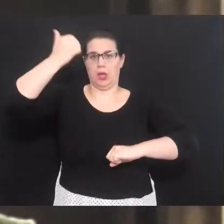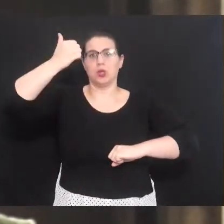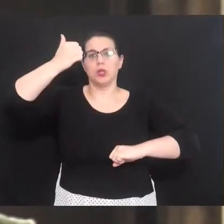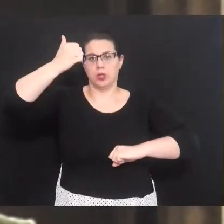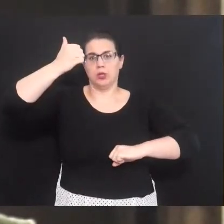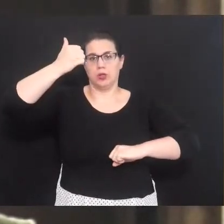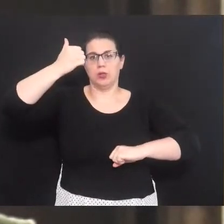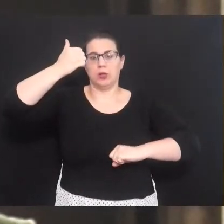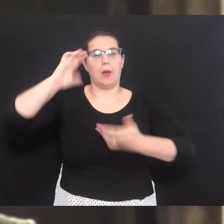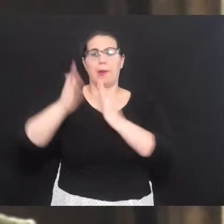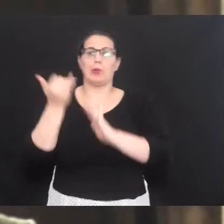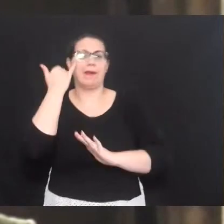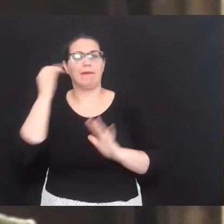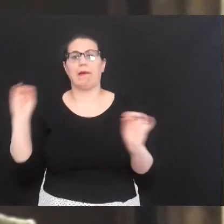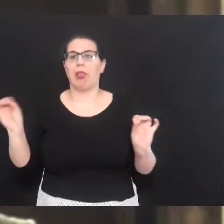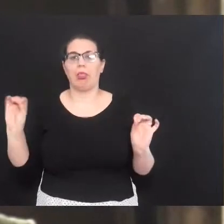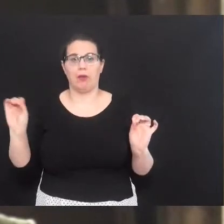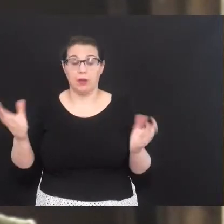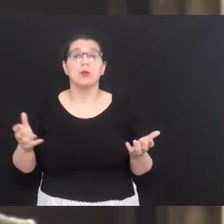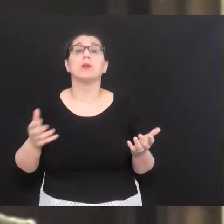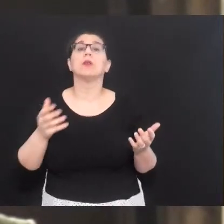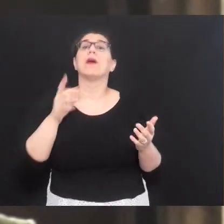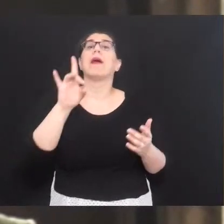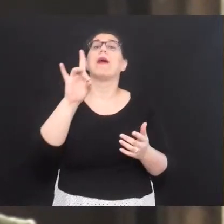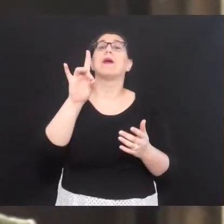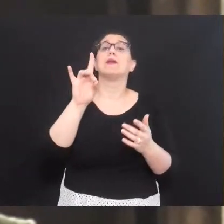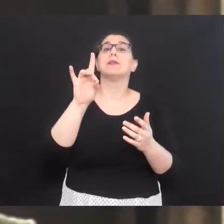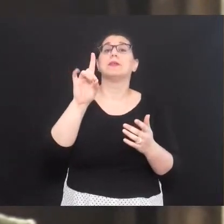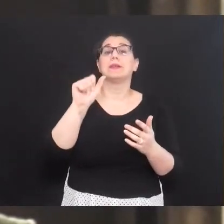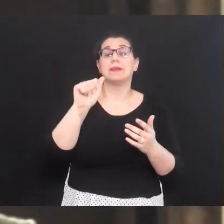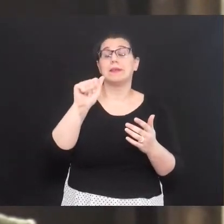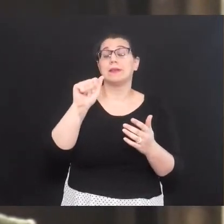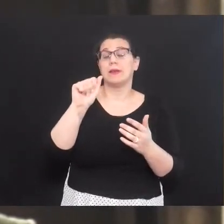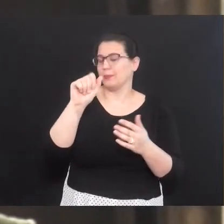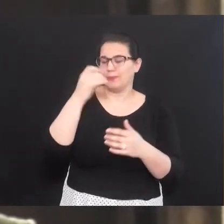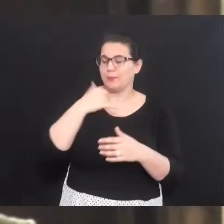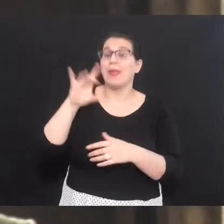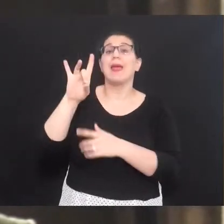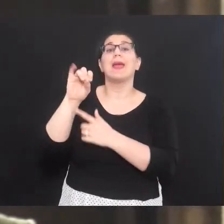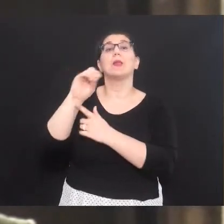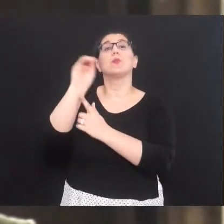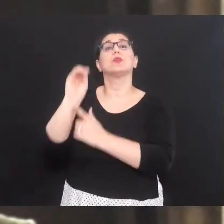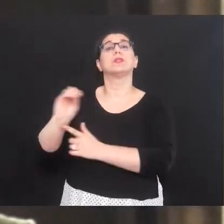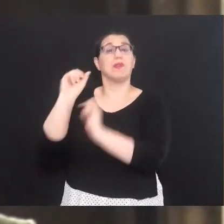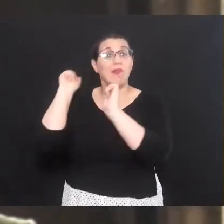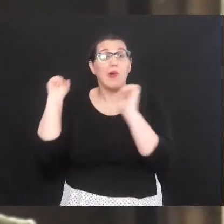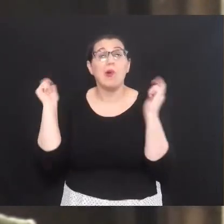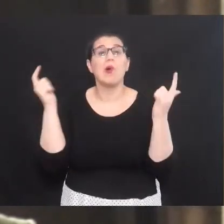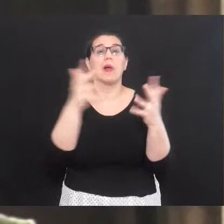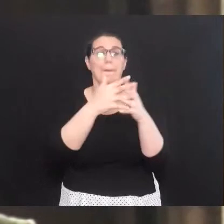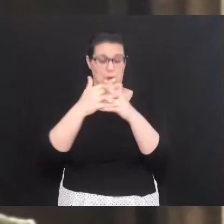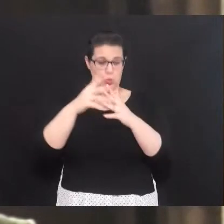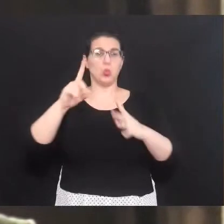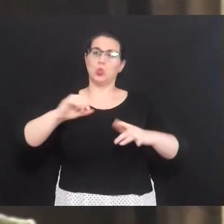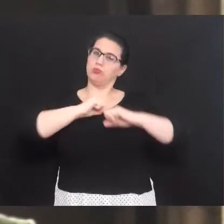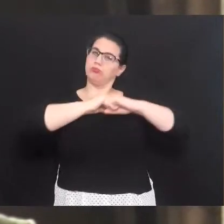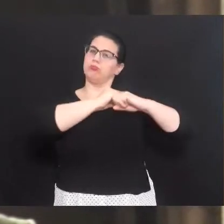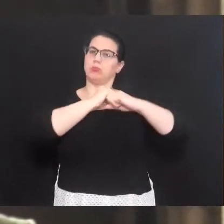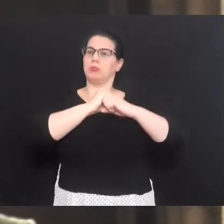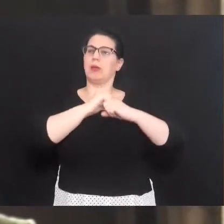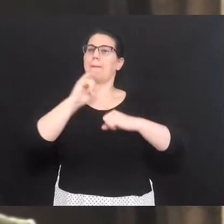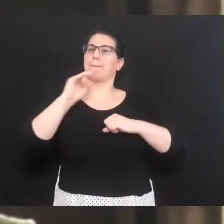reports that up to 80% of all Americans over 16 has some immune response against